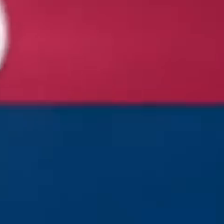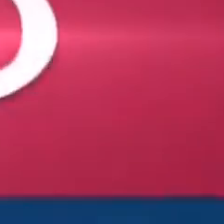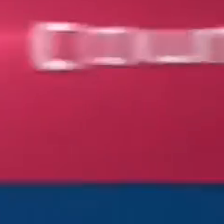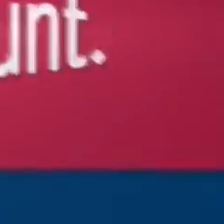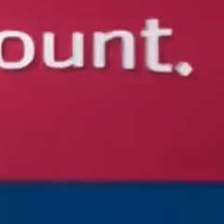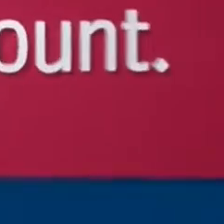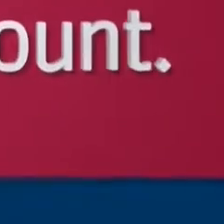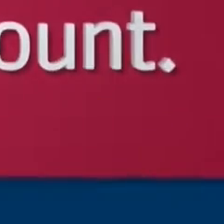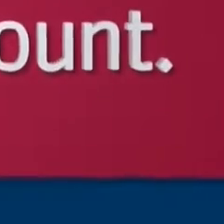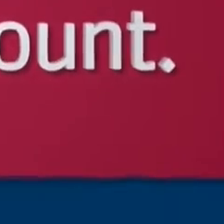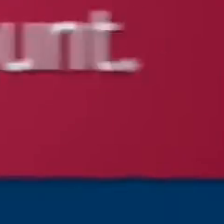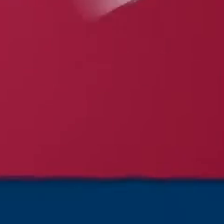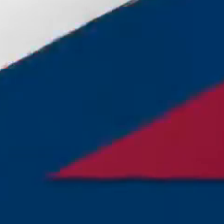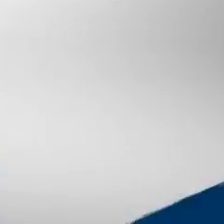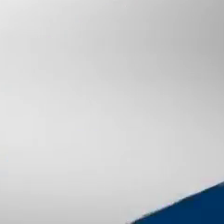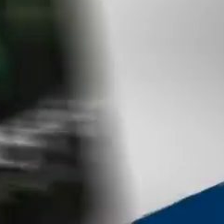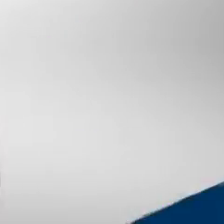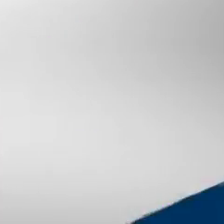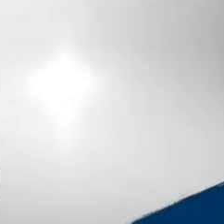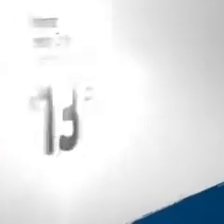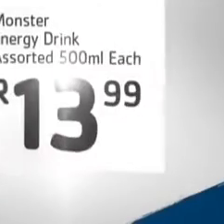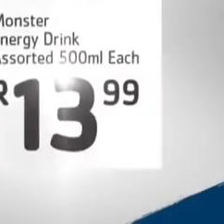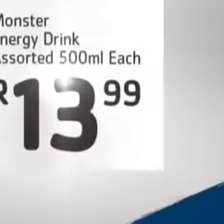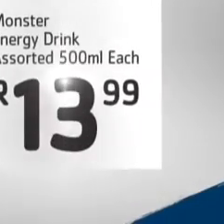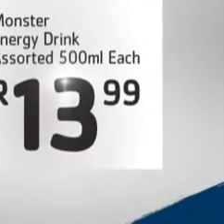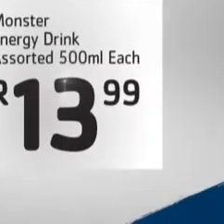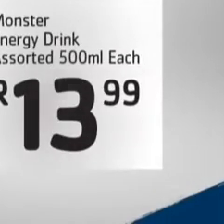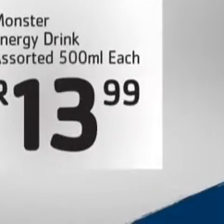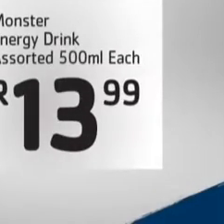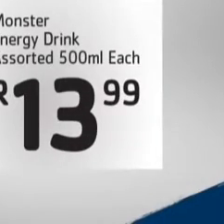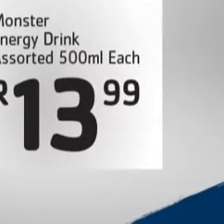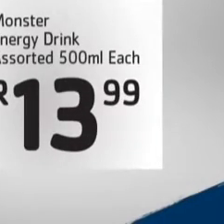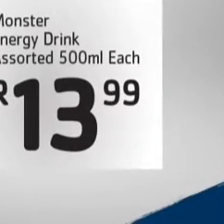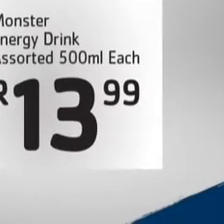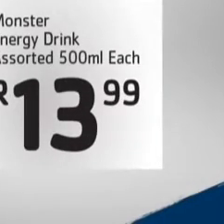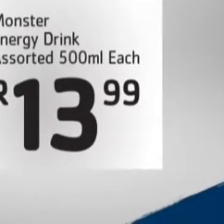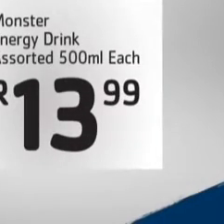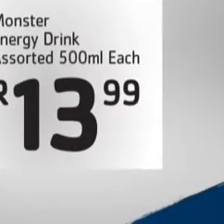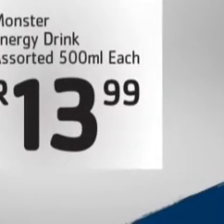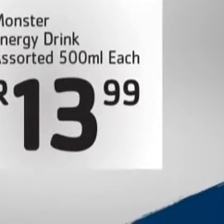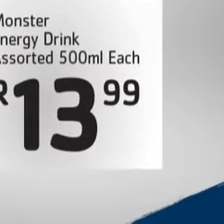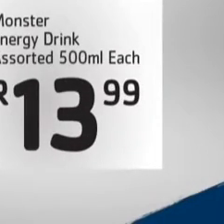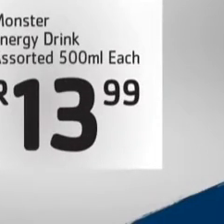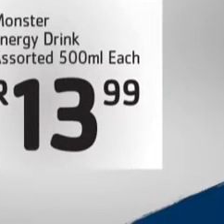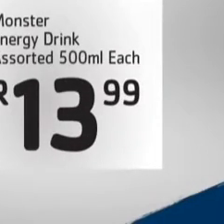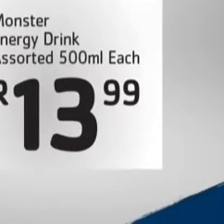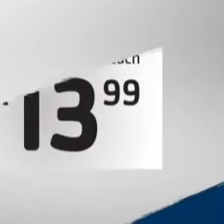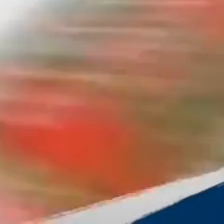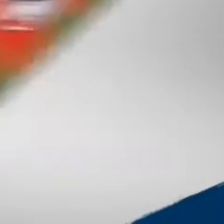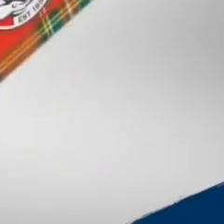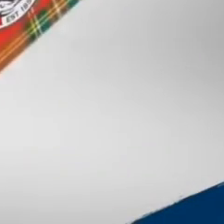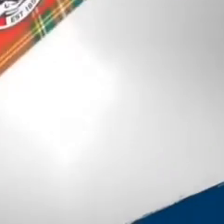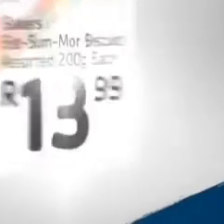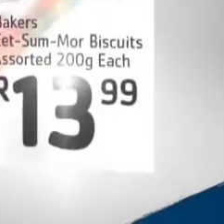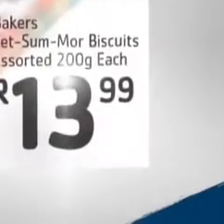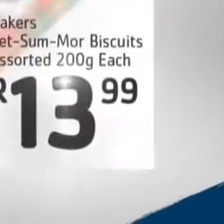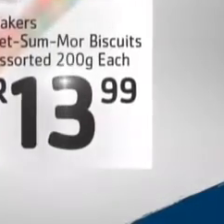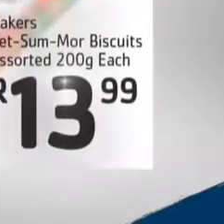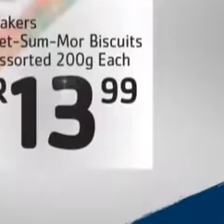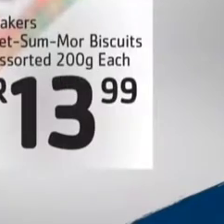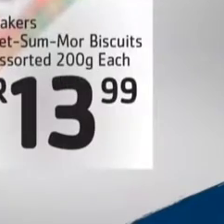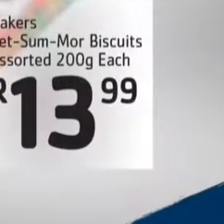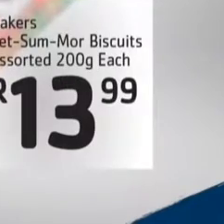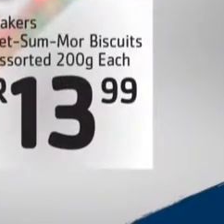Pick and Pay helps you make every rand count. Get a 500 ml Monster energy drink for